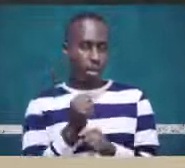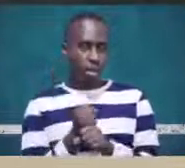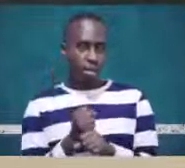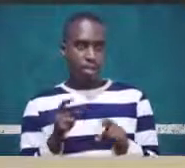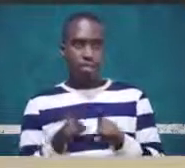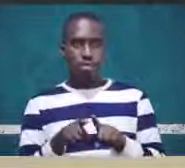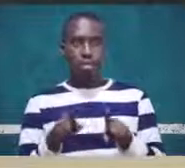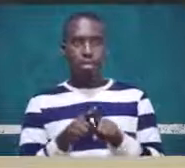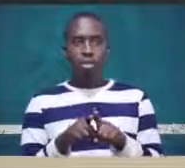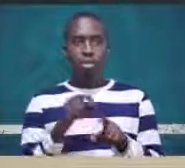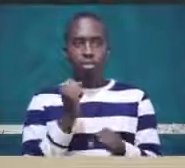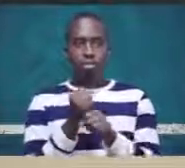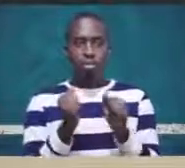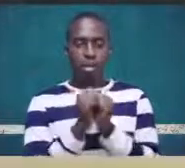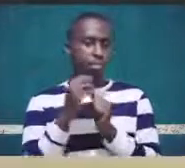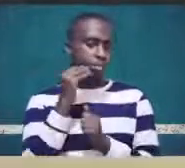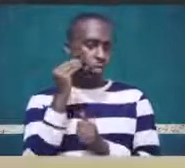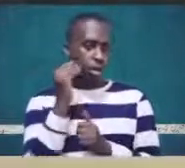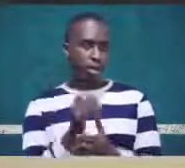Just do it as homework.